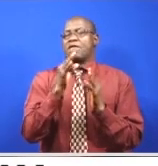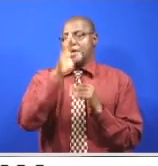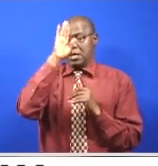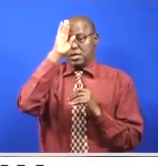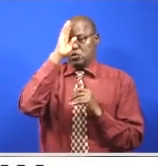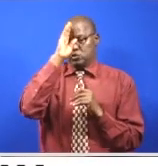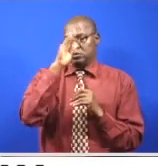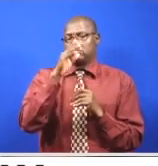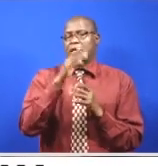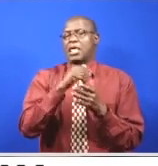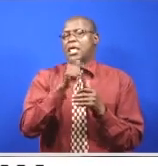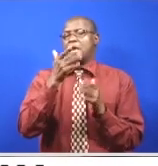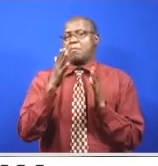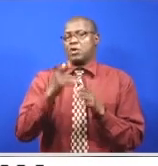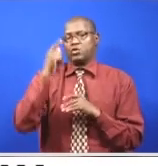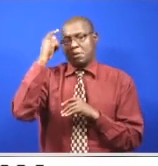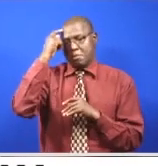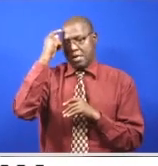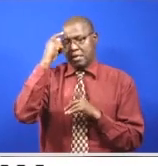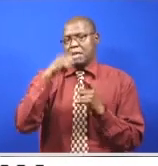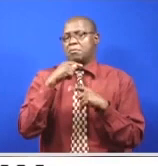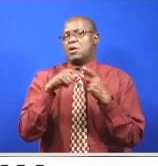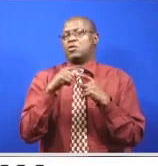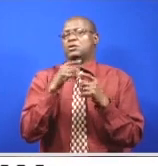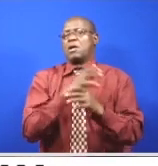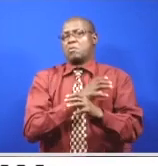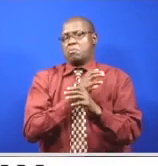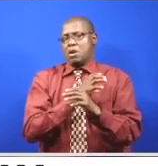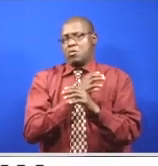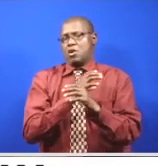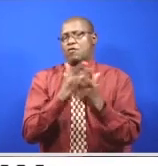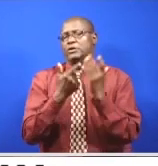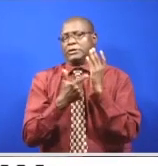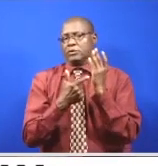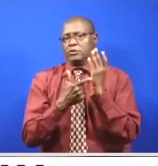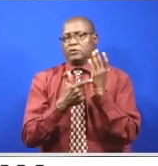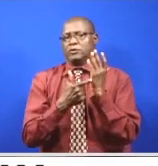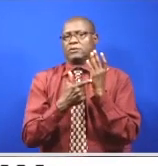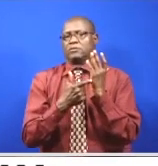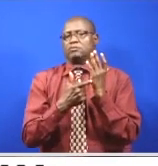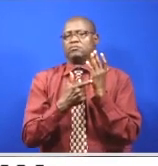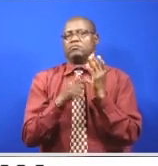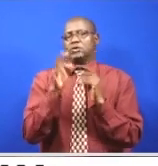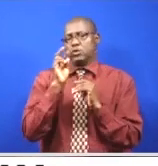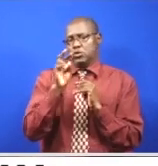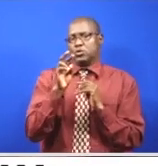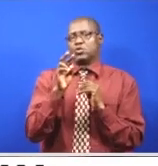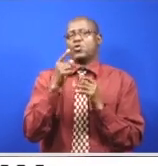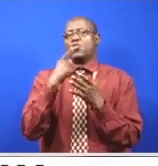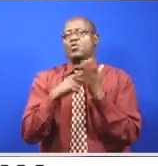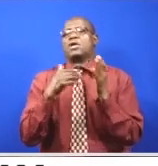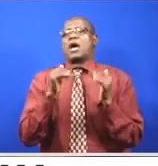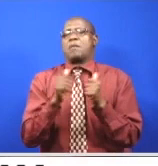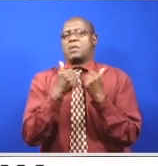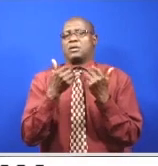in anybody's mind about the power of technology, just look at what has